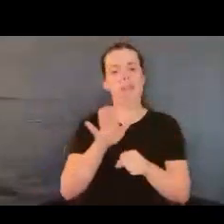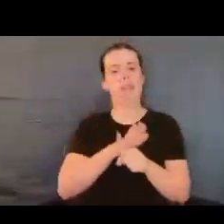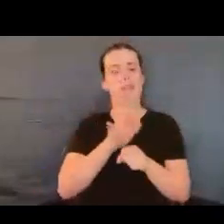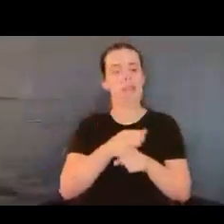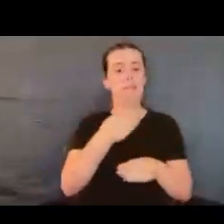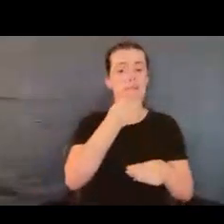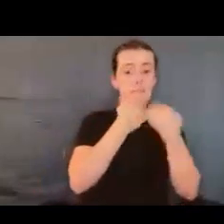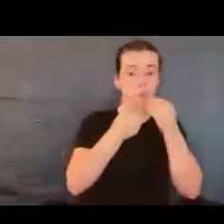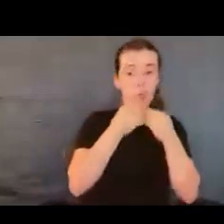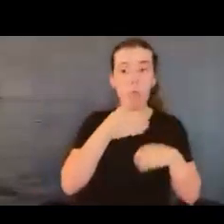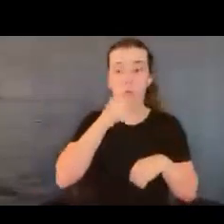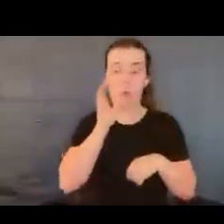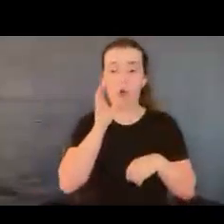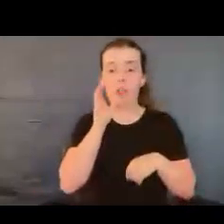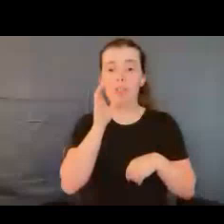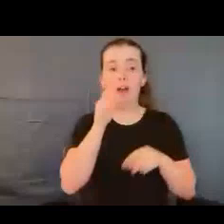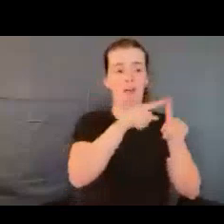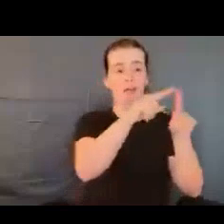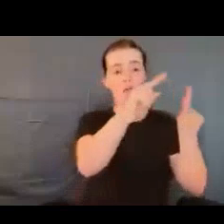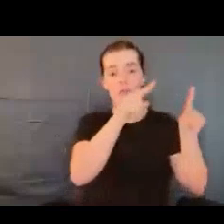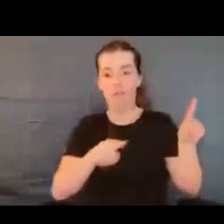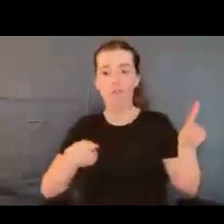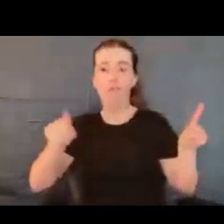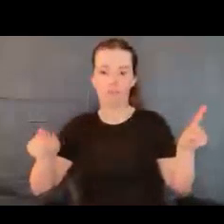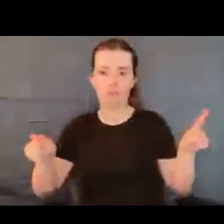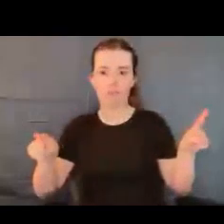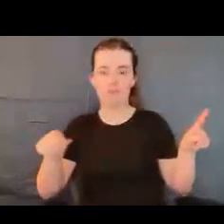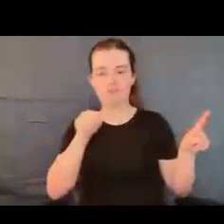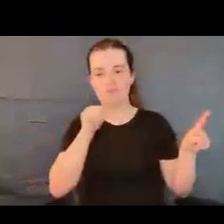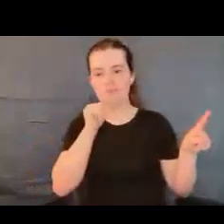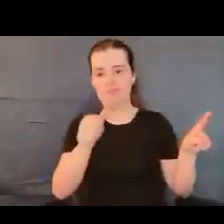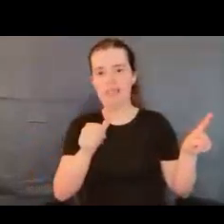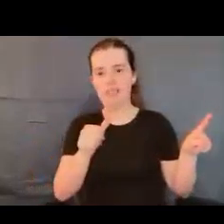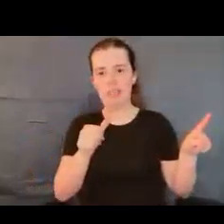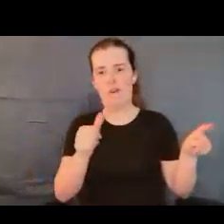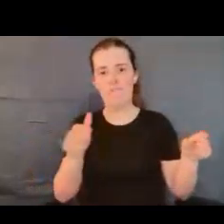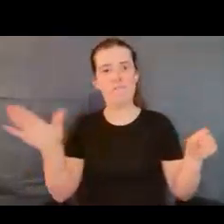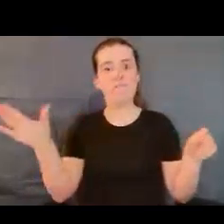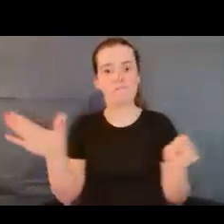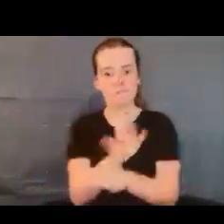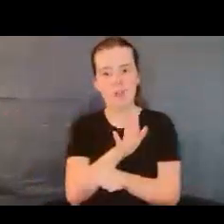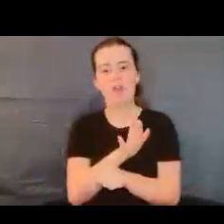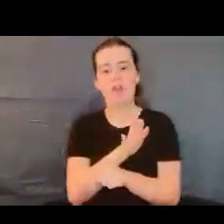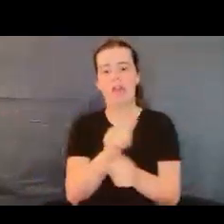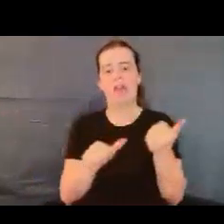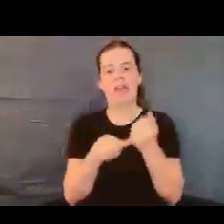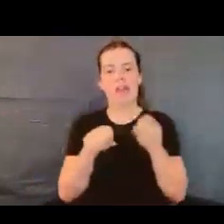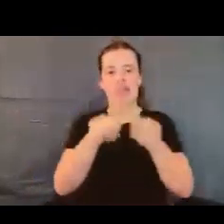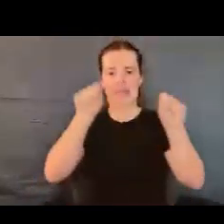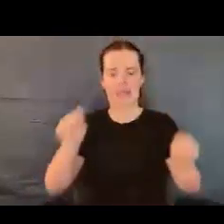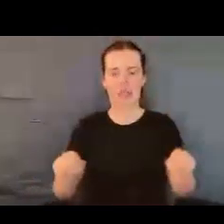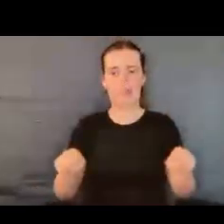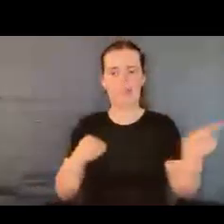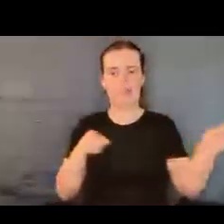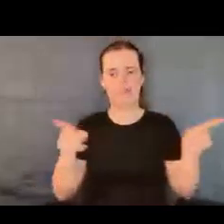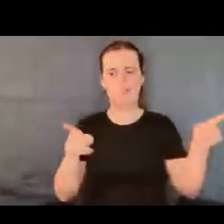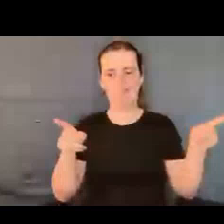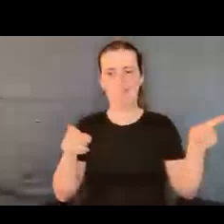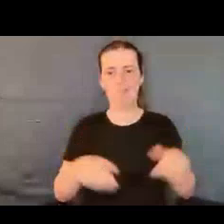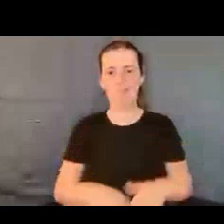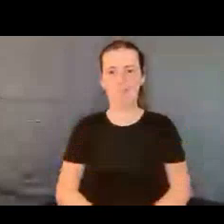to get you all the way to Mineral Basin, because there will not be a full aid station with fuel between those 2 points.